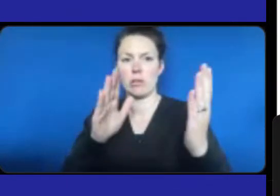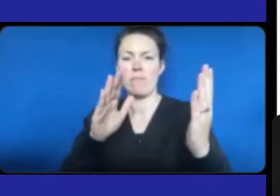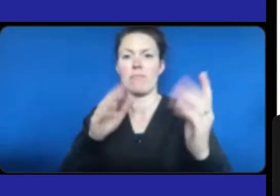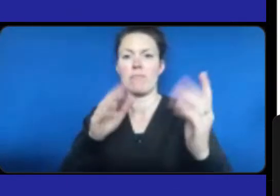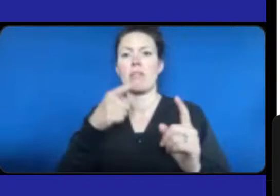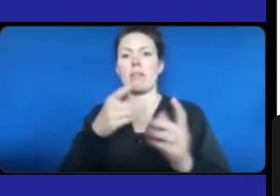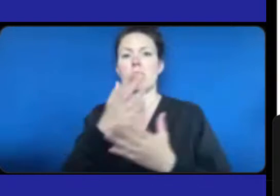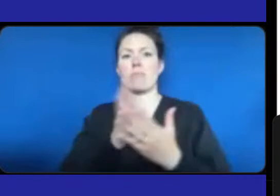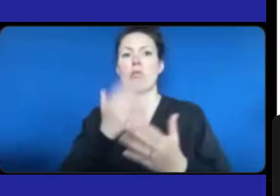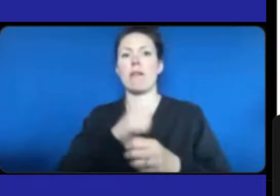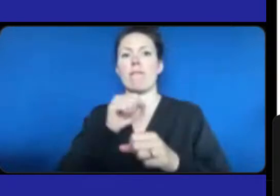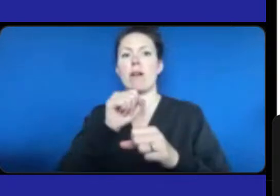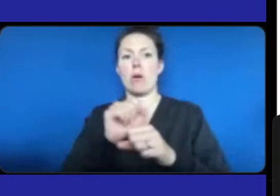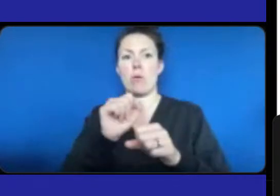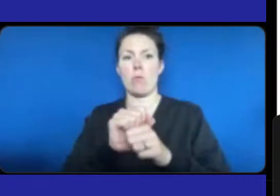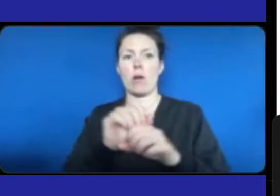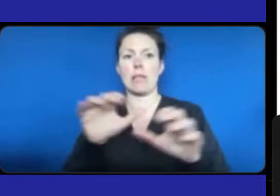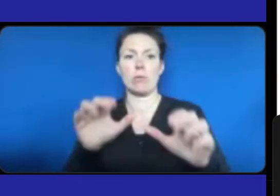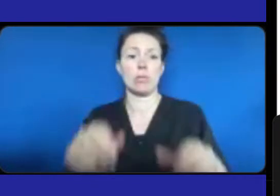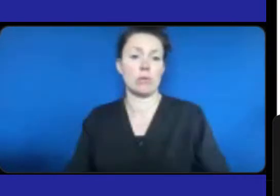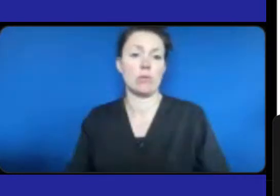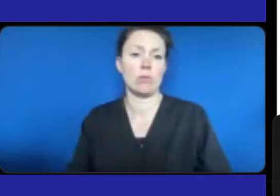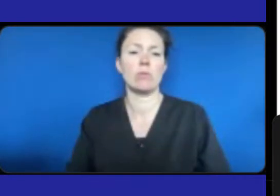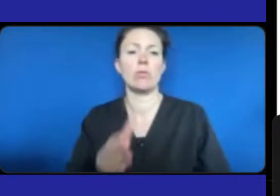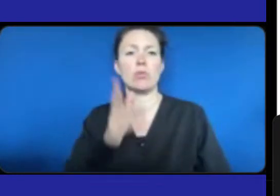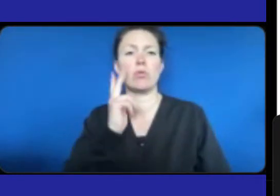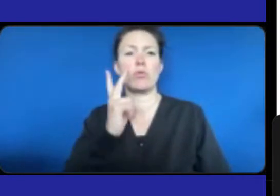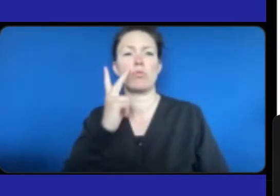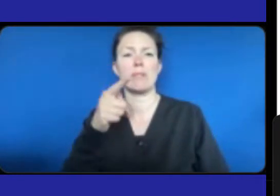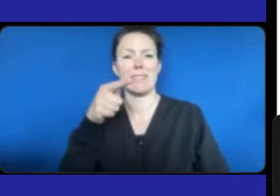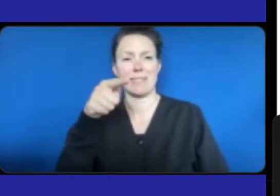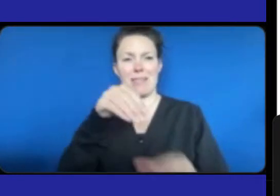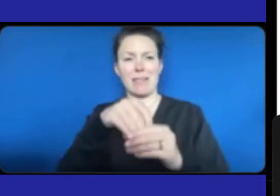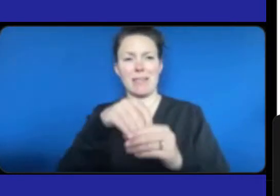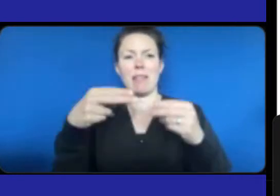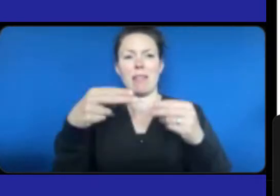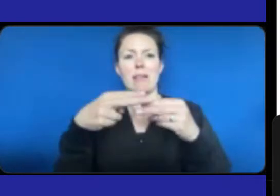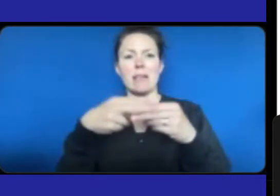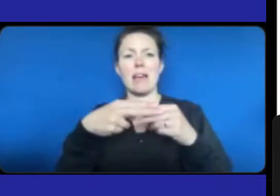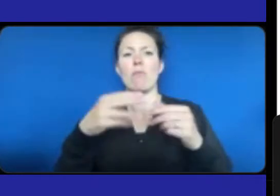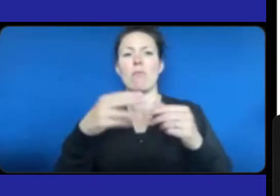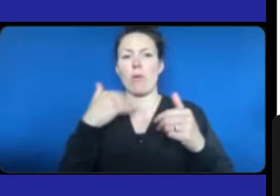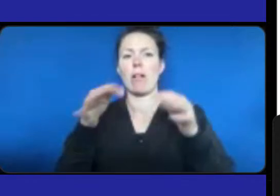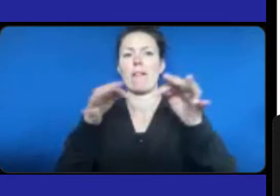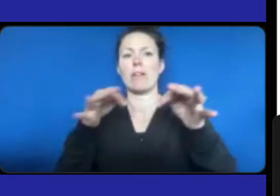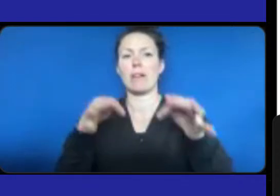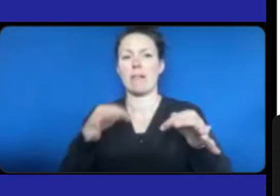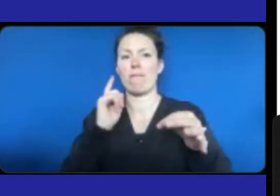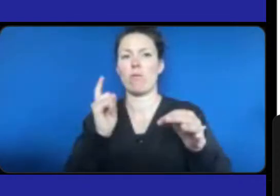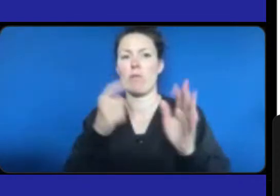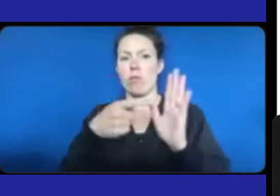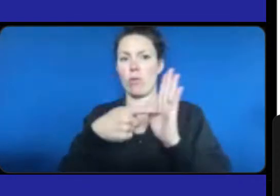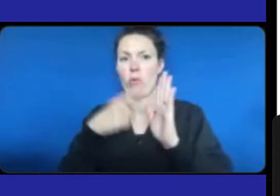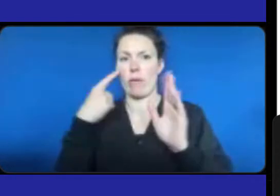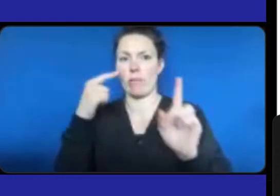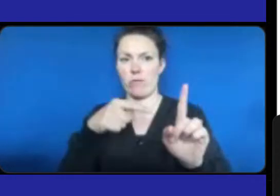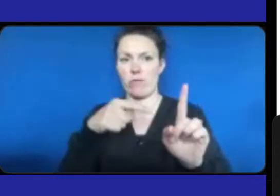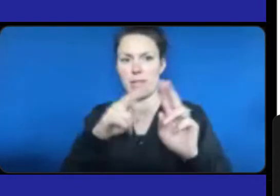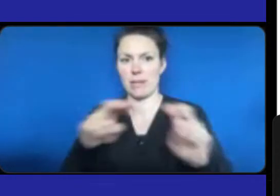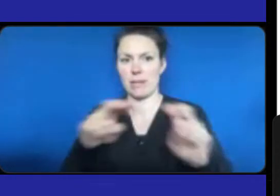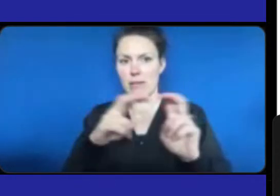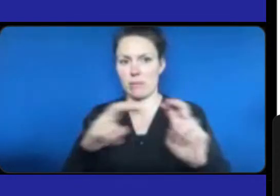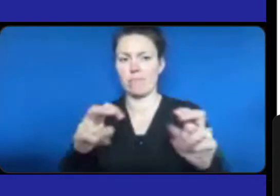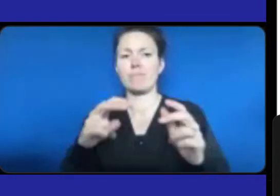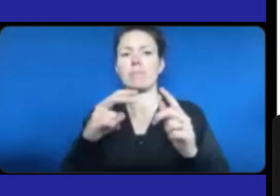work that we do. You will see in this slide an explanation of the requirements for it, and just in